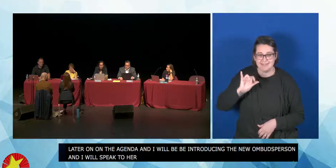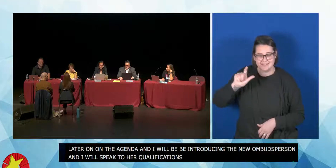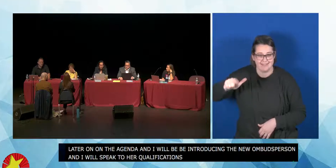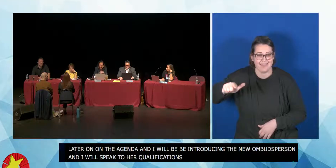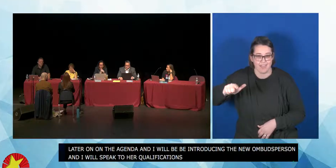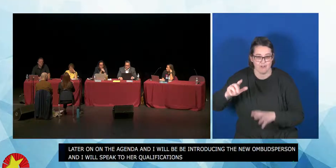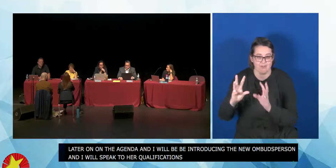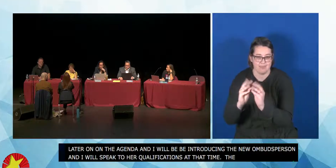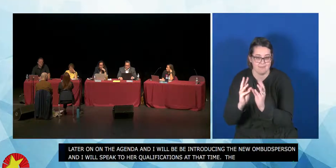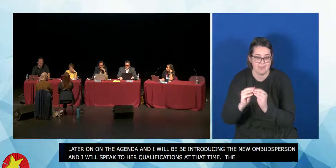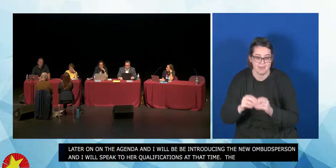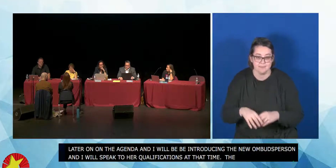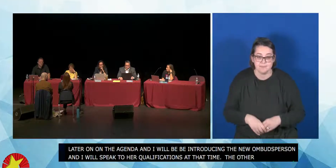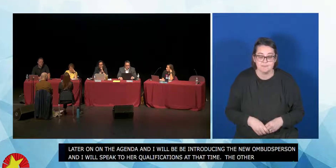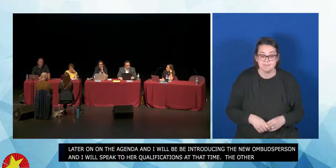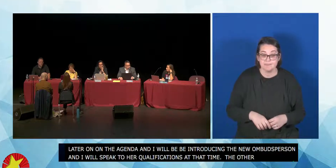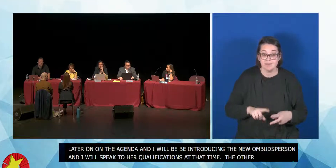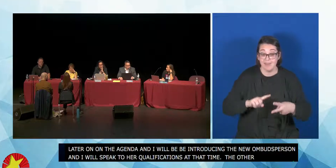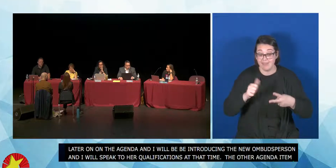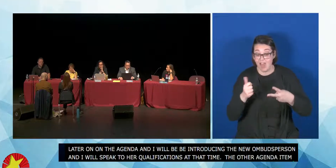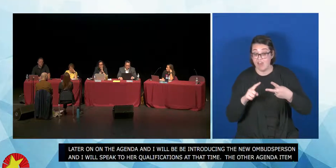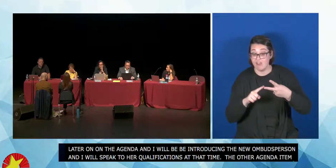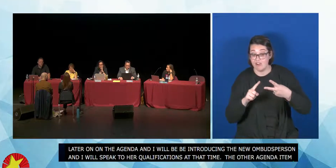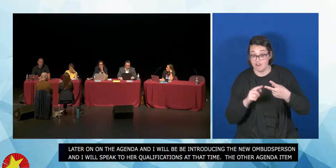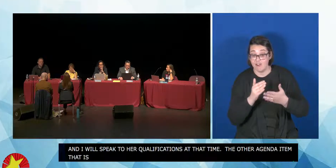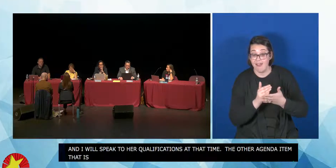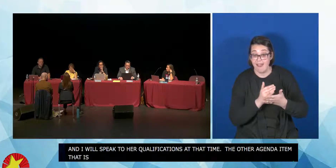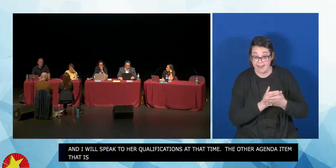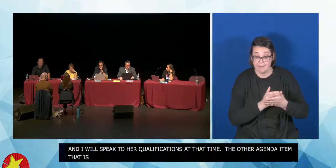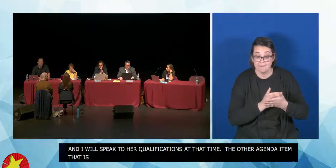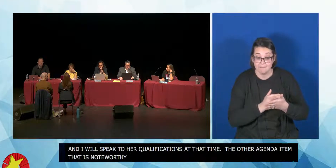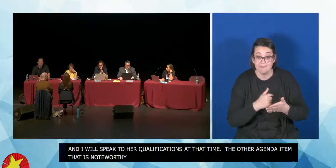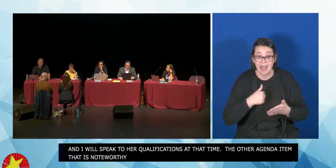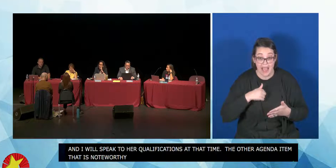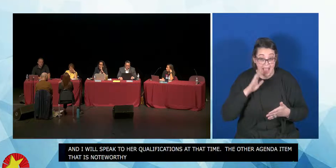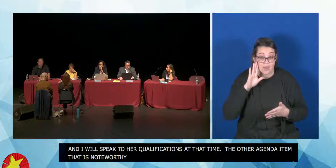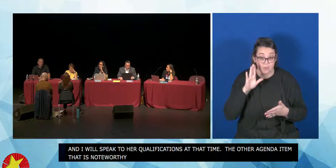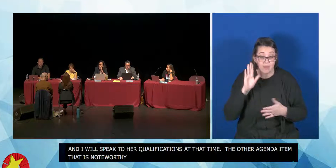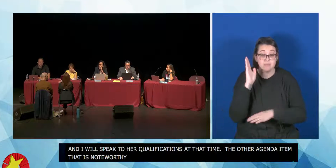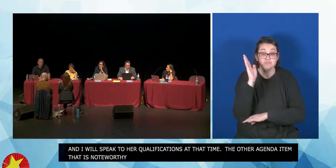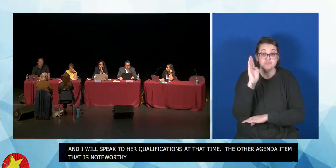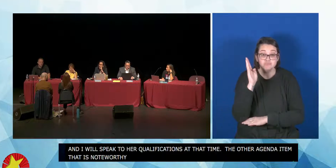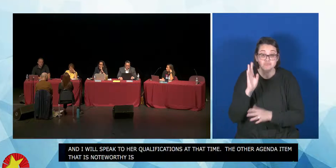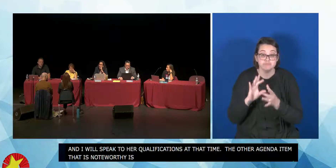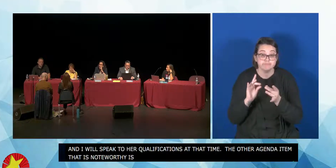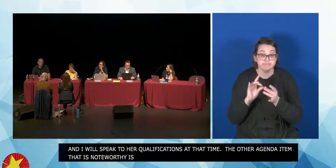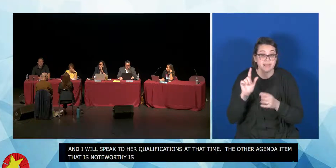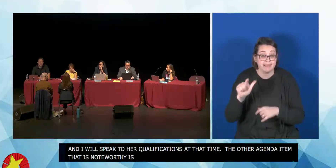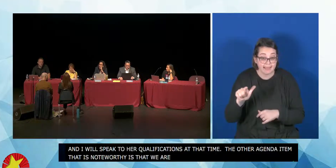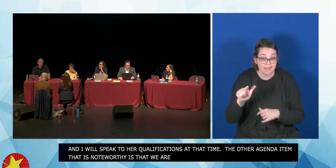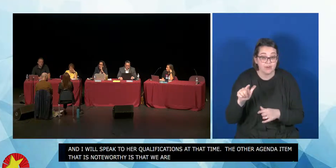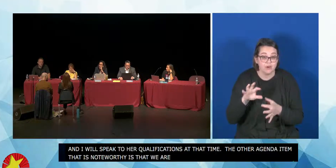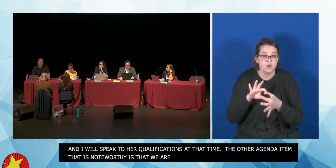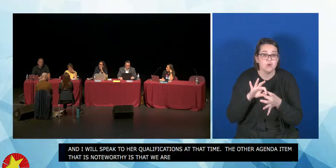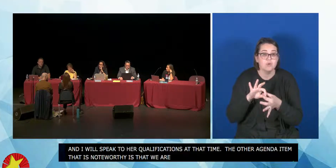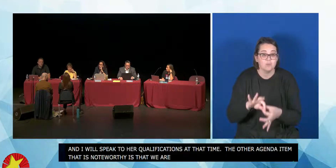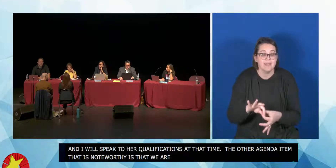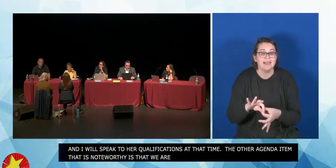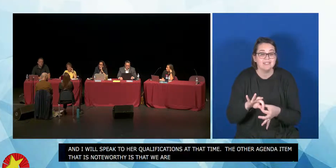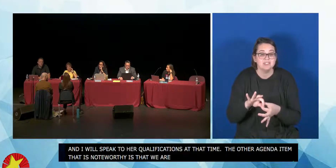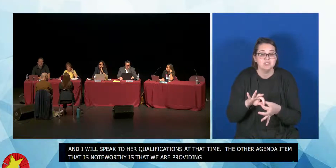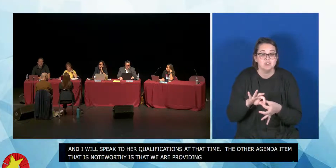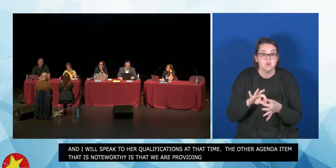item that is noteworthy is we are providing a report to the